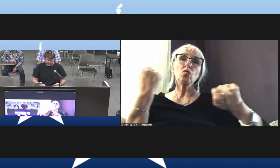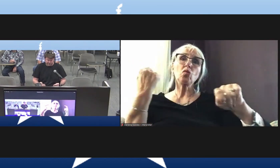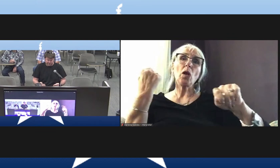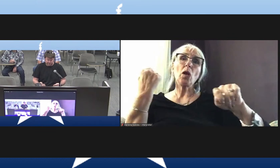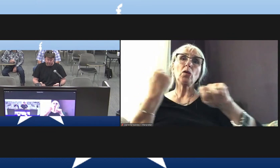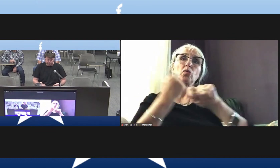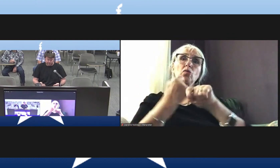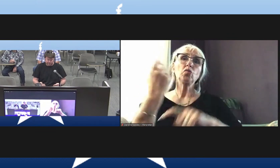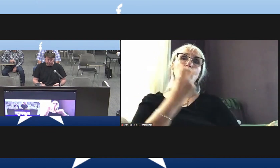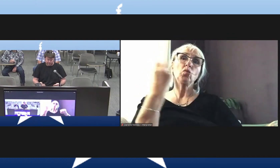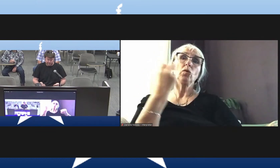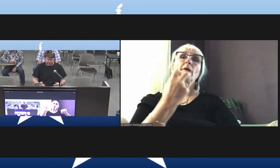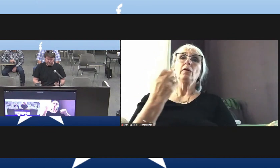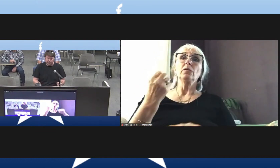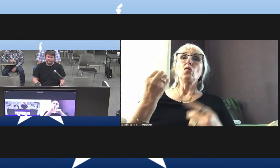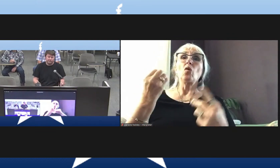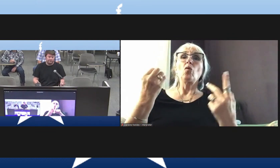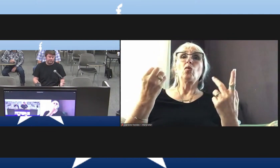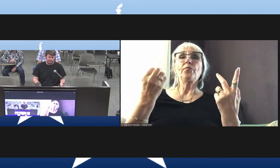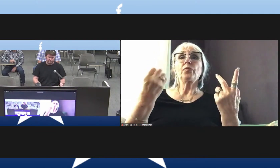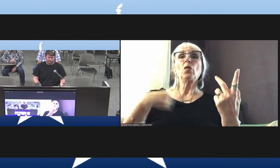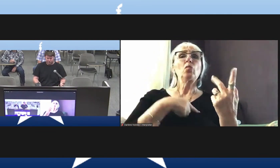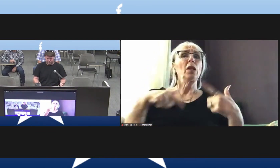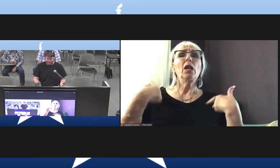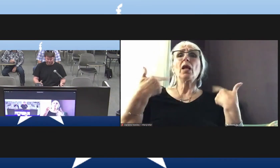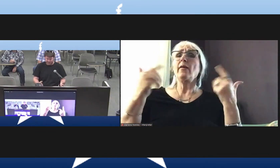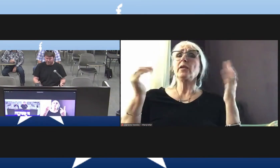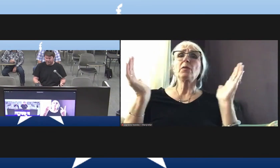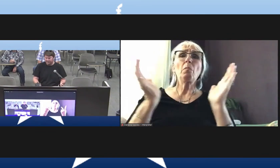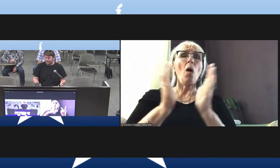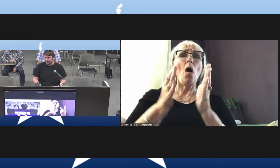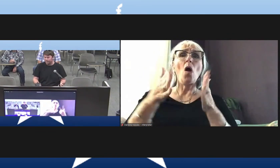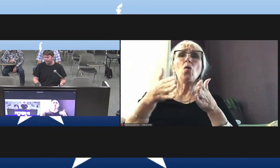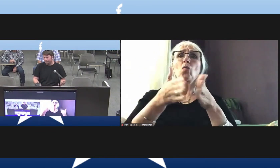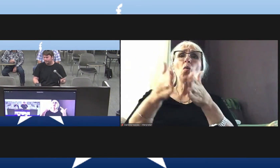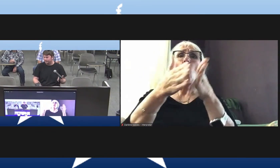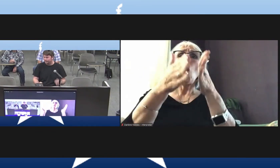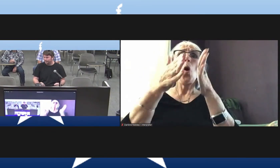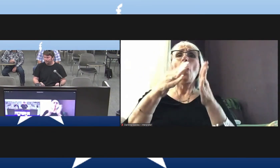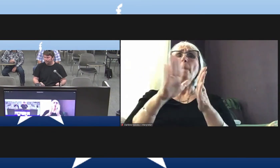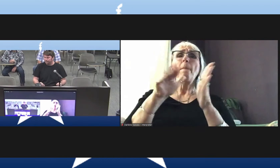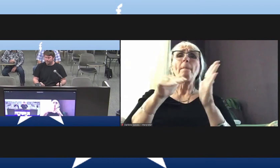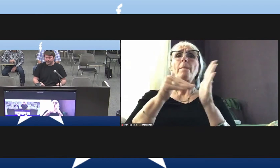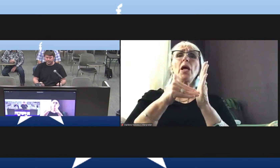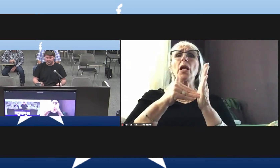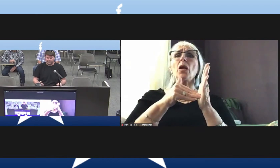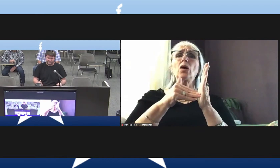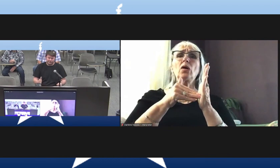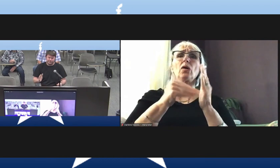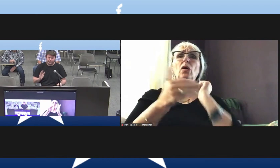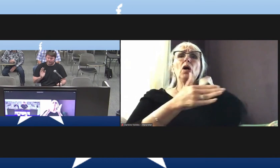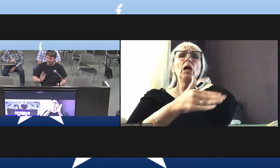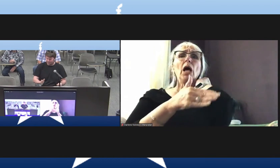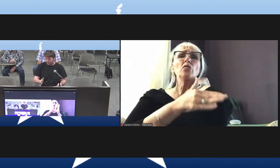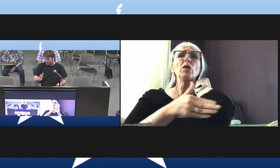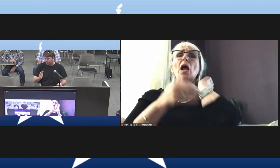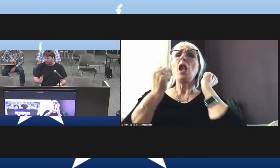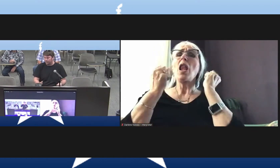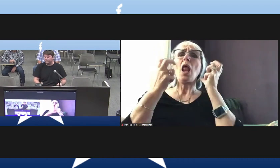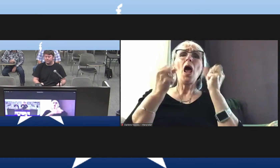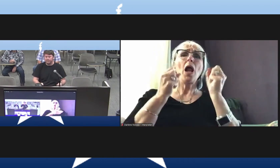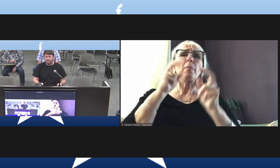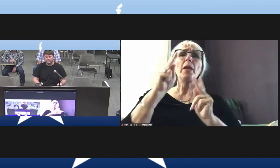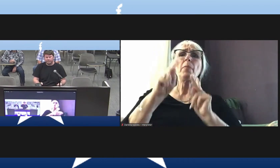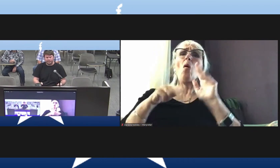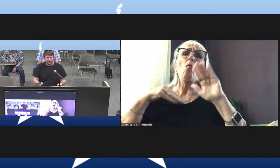So that we live on a very small road also. It's out in the middle of, the country, and there's a lot of people that walk and